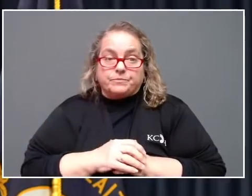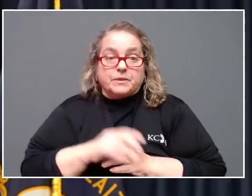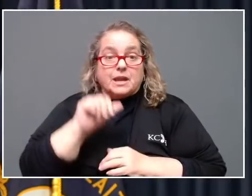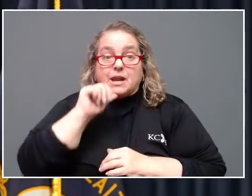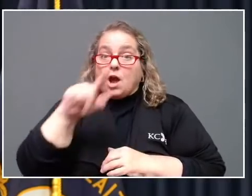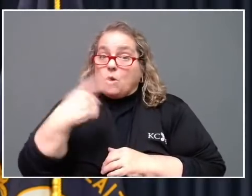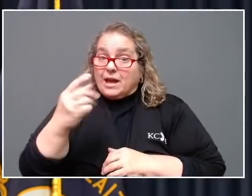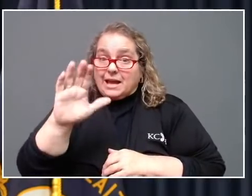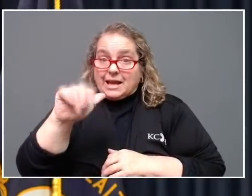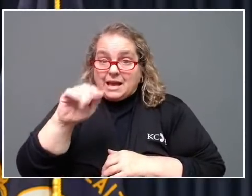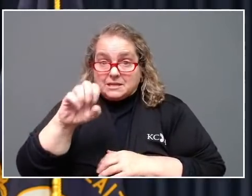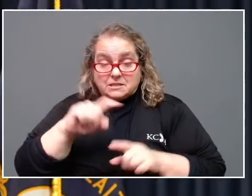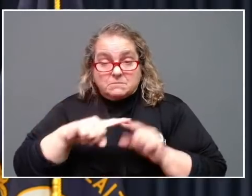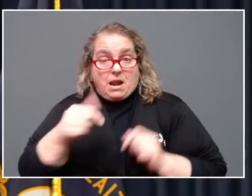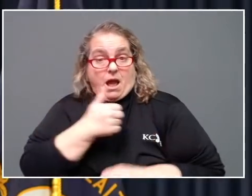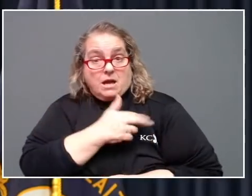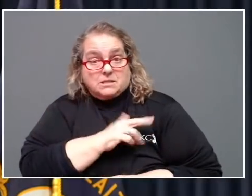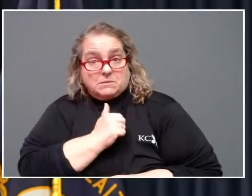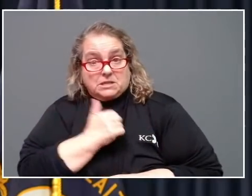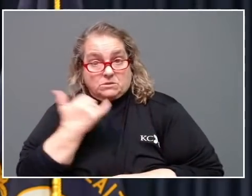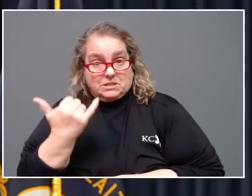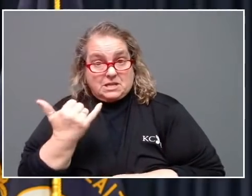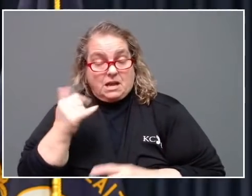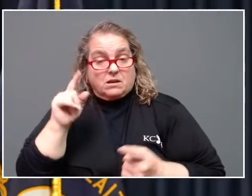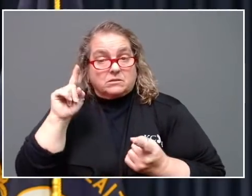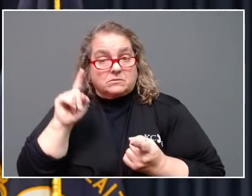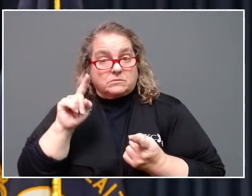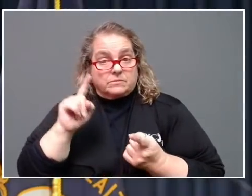We have hospitalizations. If we can pull up